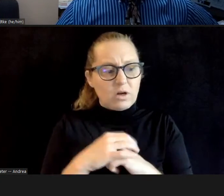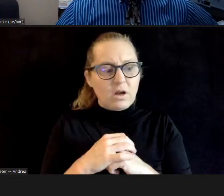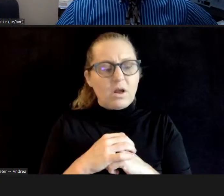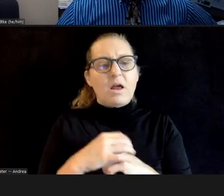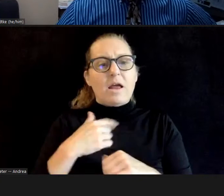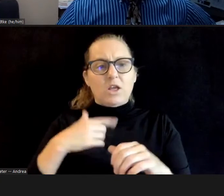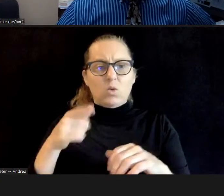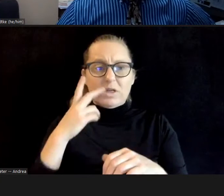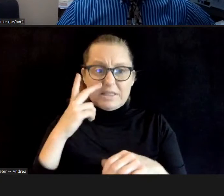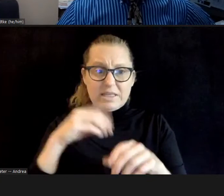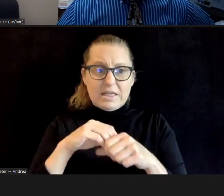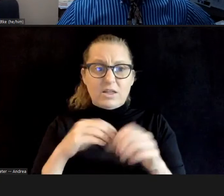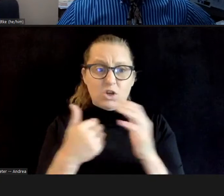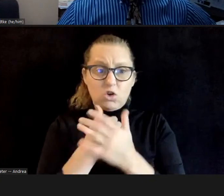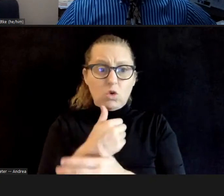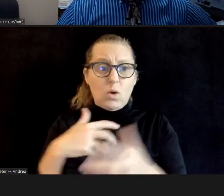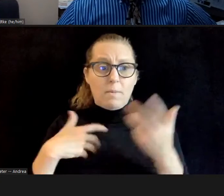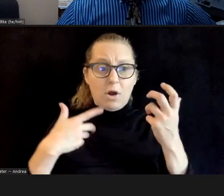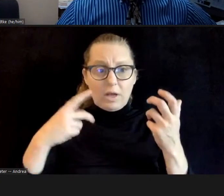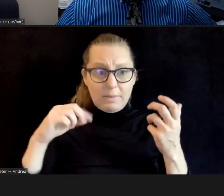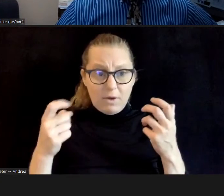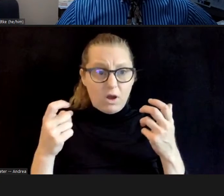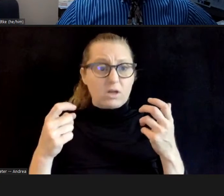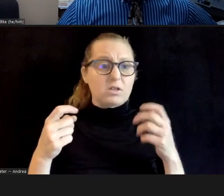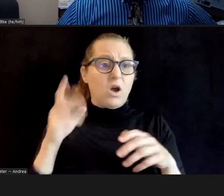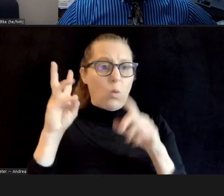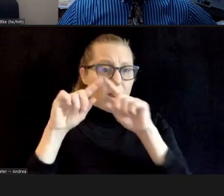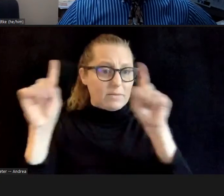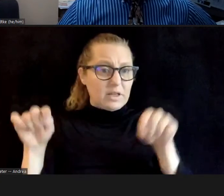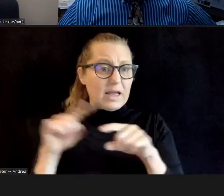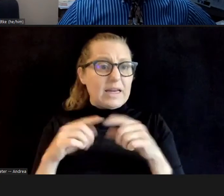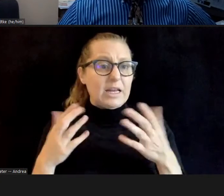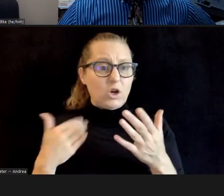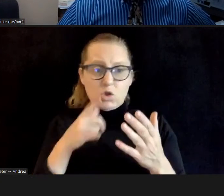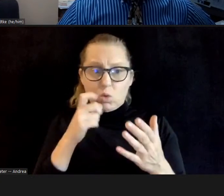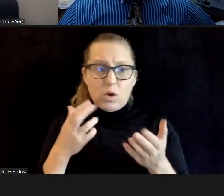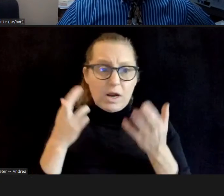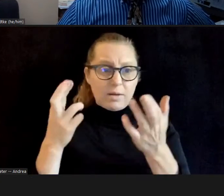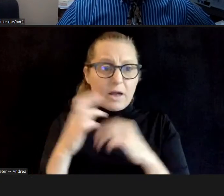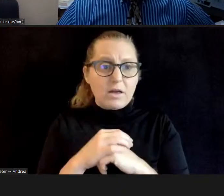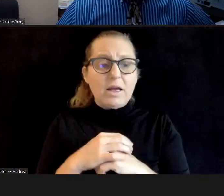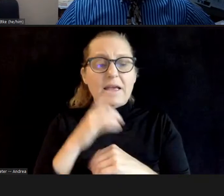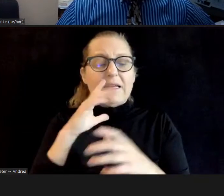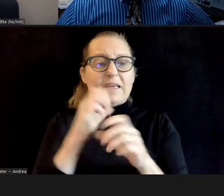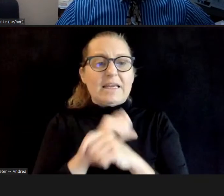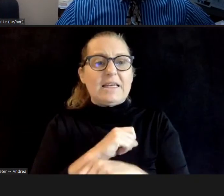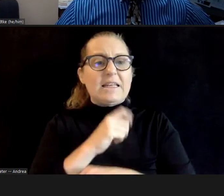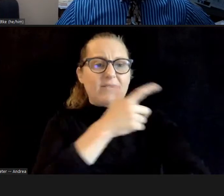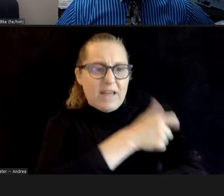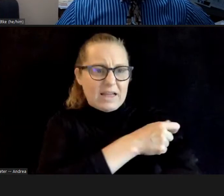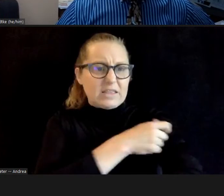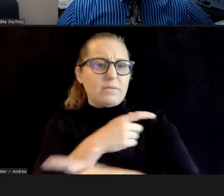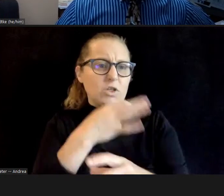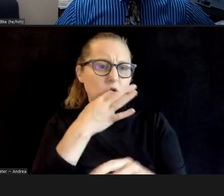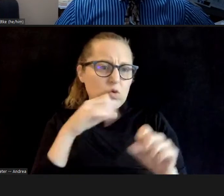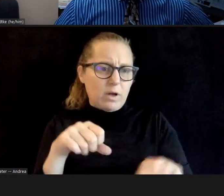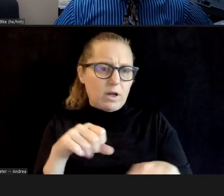new monkeypox or HMPXV website, here's who we are recommending getting the monkeypox vaccine as soon as they